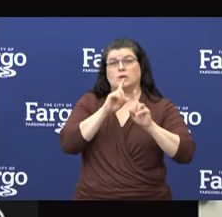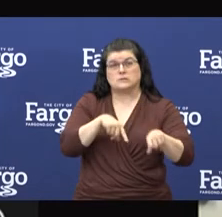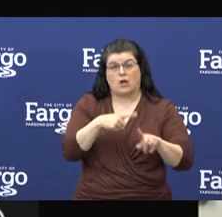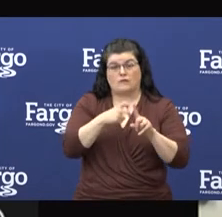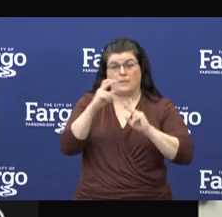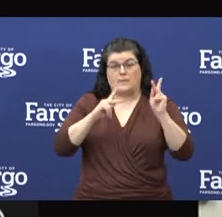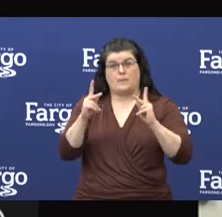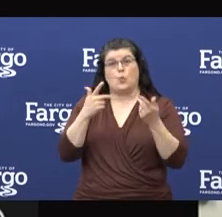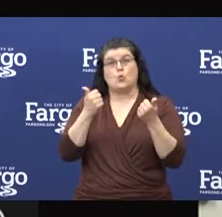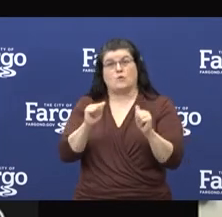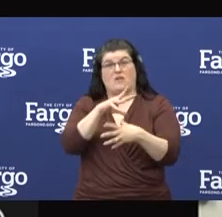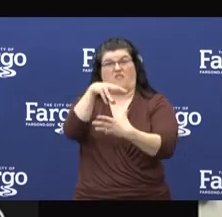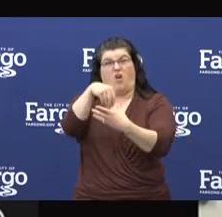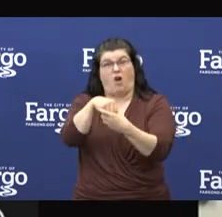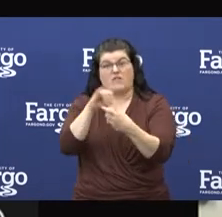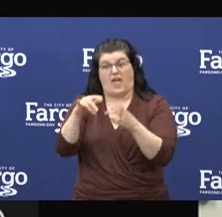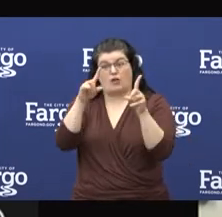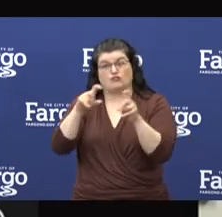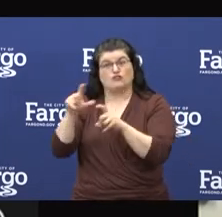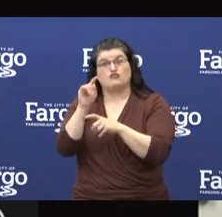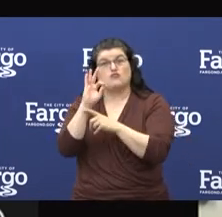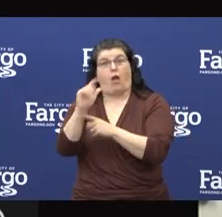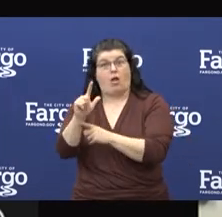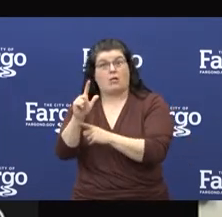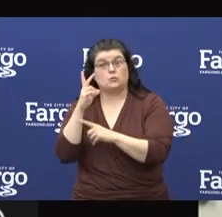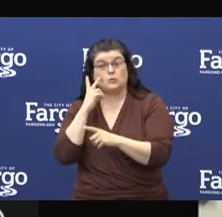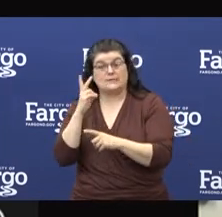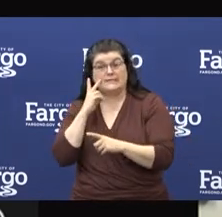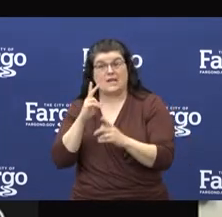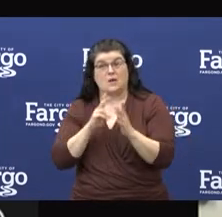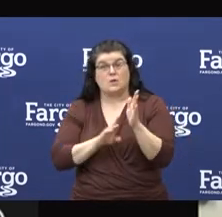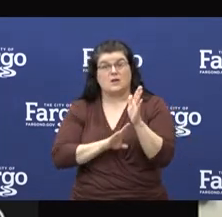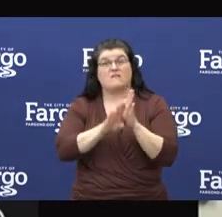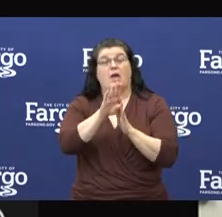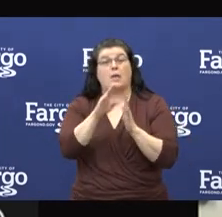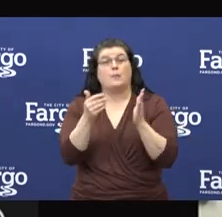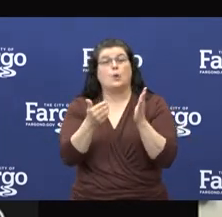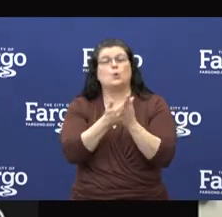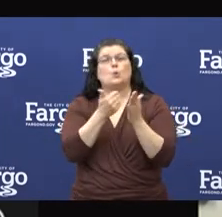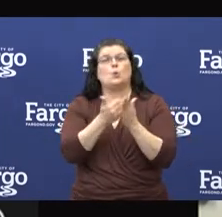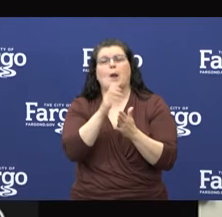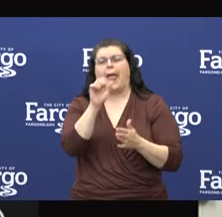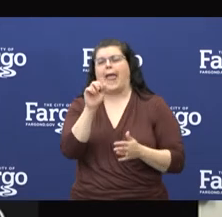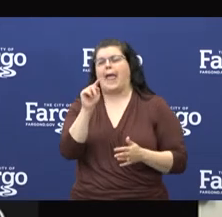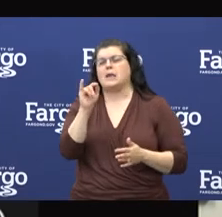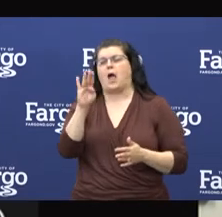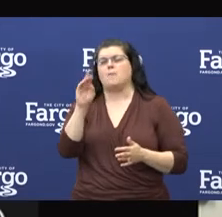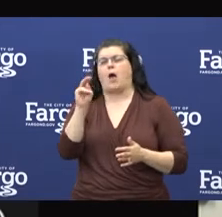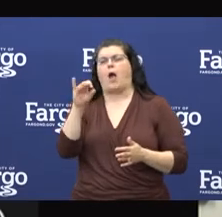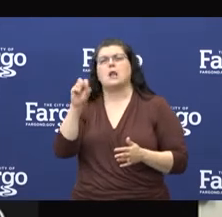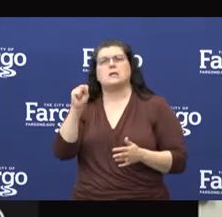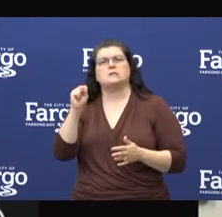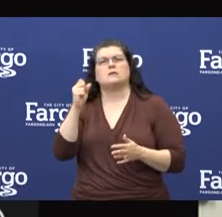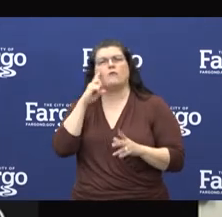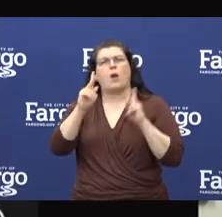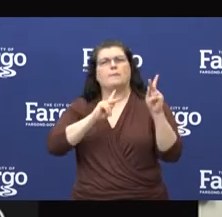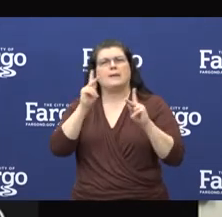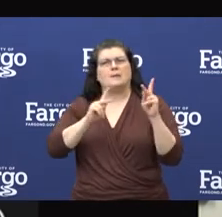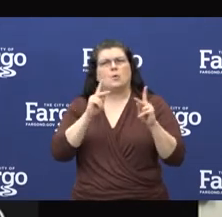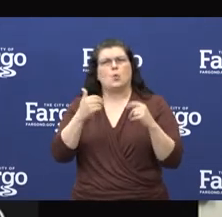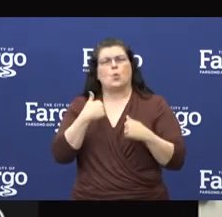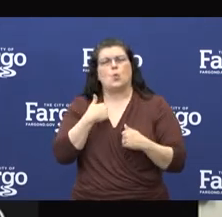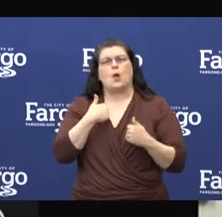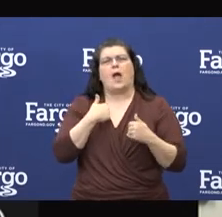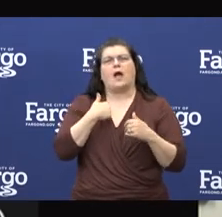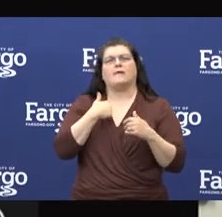in the vaccine trial. Trial participants developed neutralizing antibodies that sometimes surpass levels seen in people who have